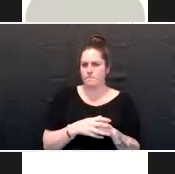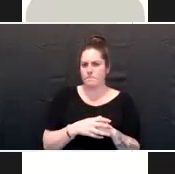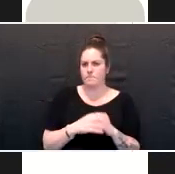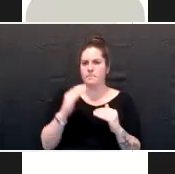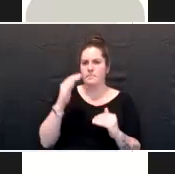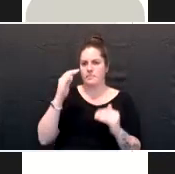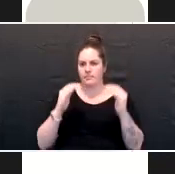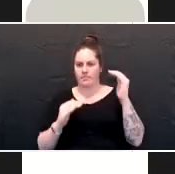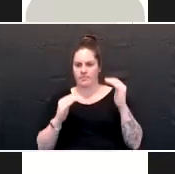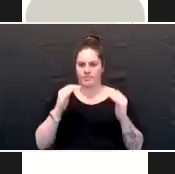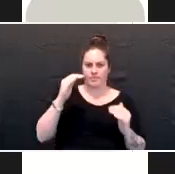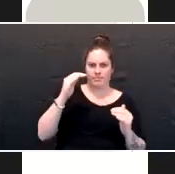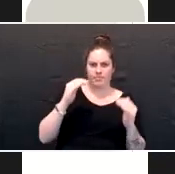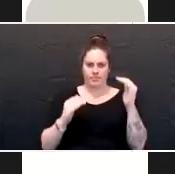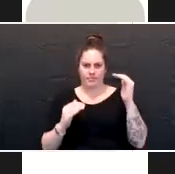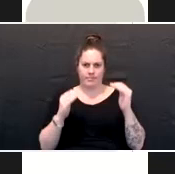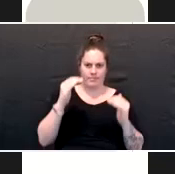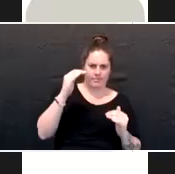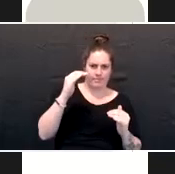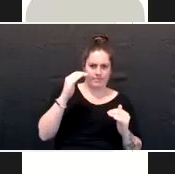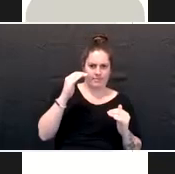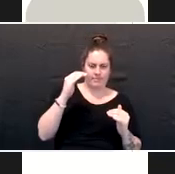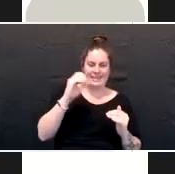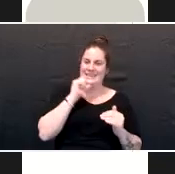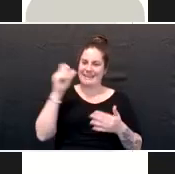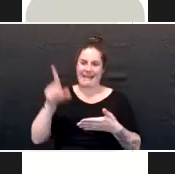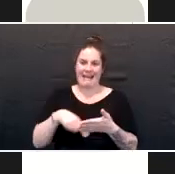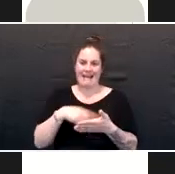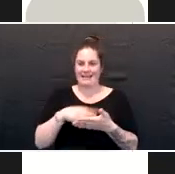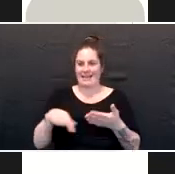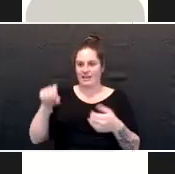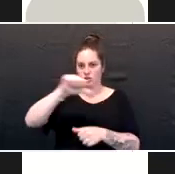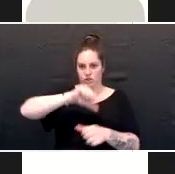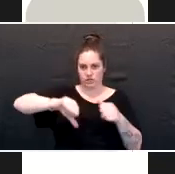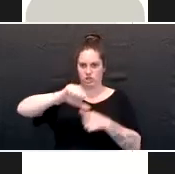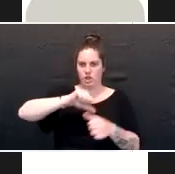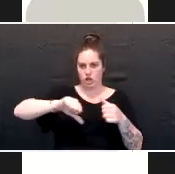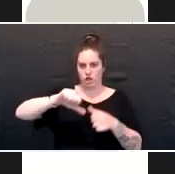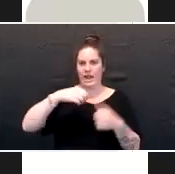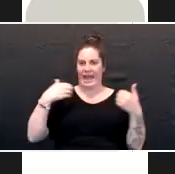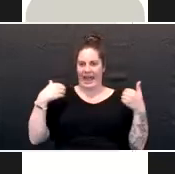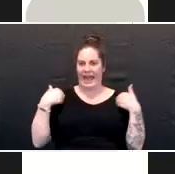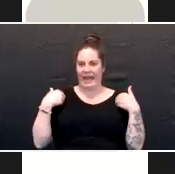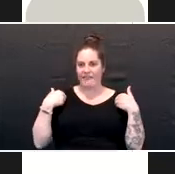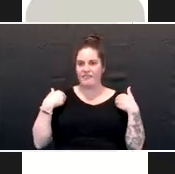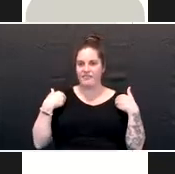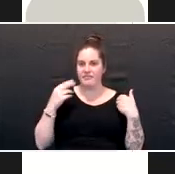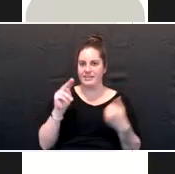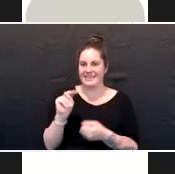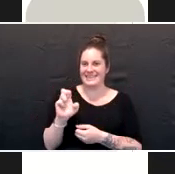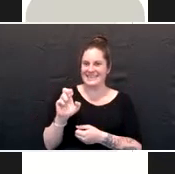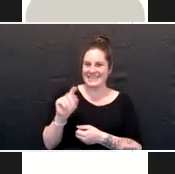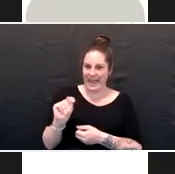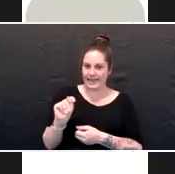Unbalanced or extra work. This work is not being canceled out in some way. So if you do net work